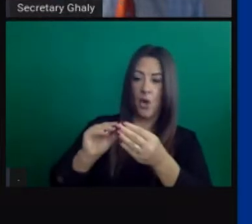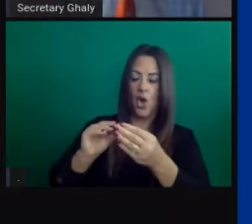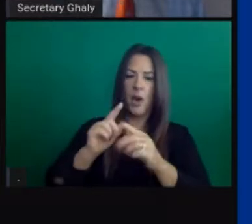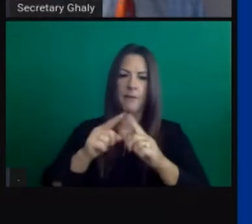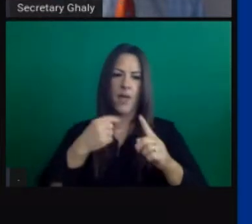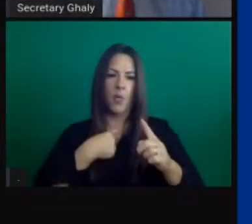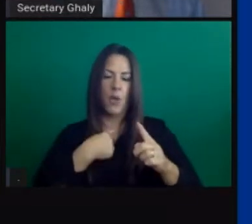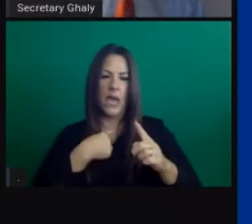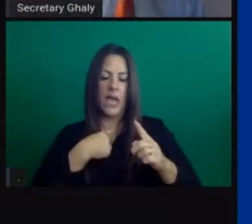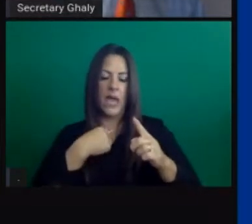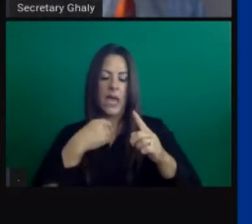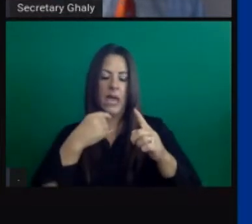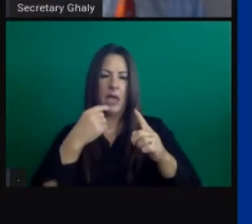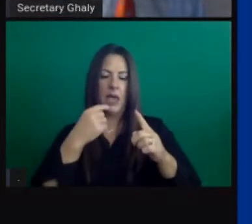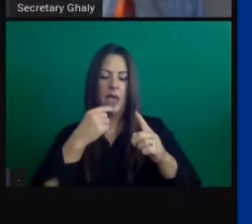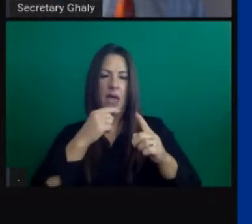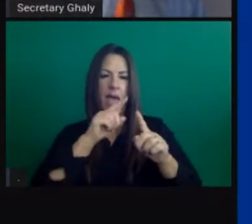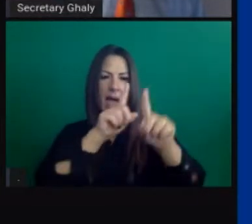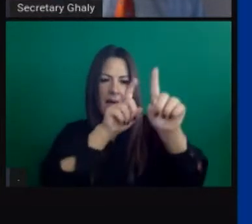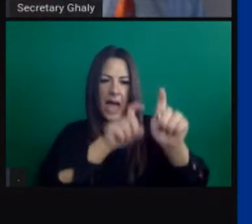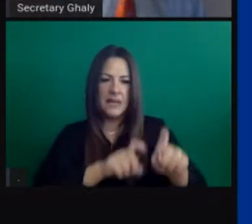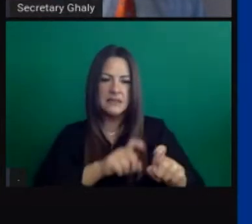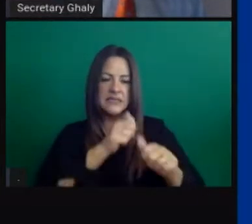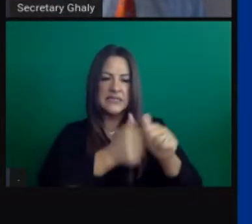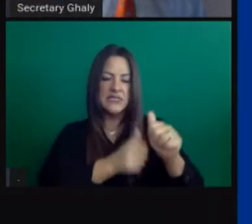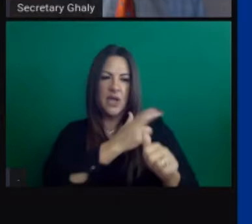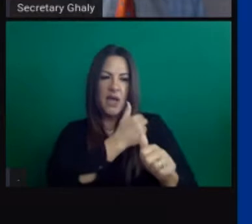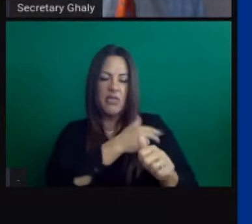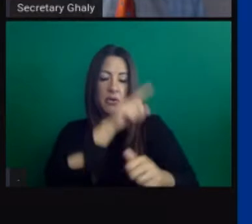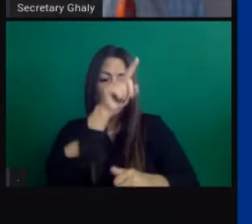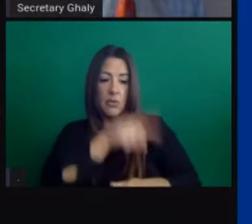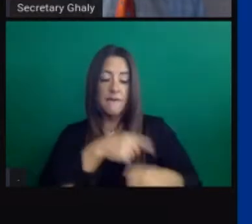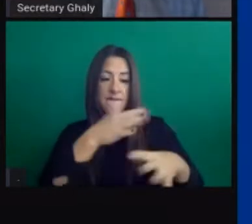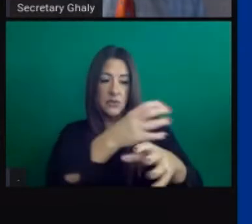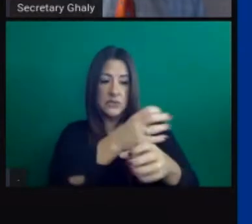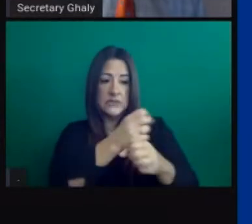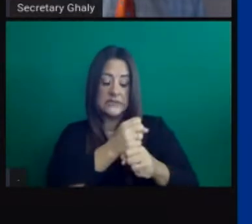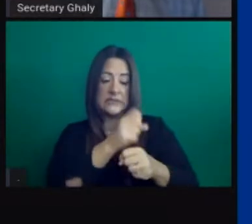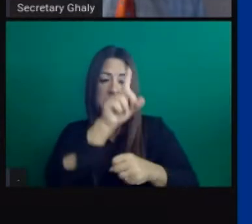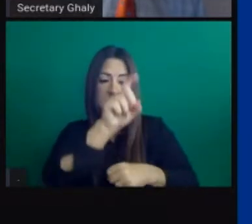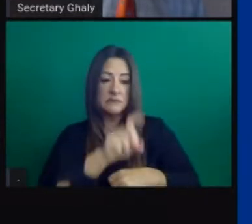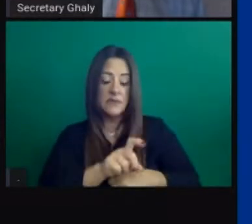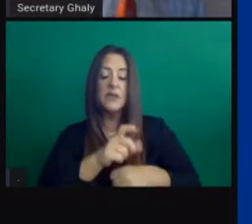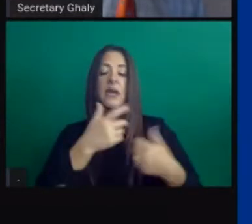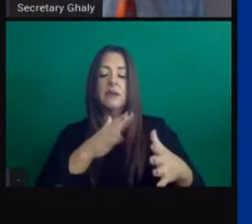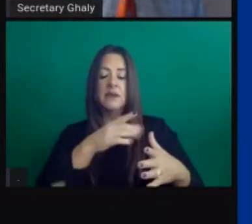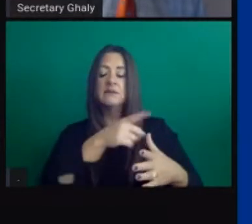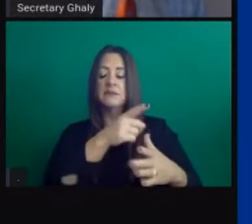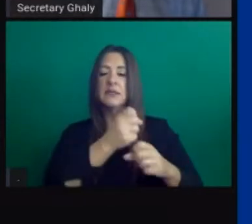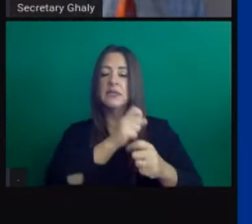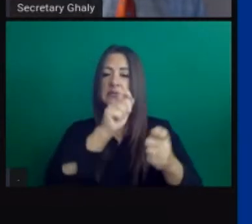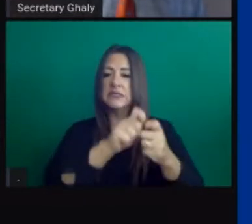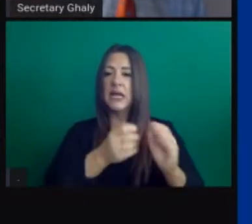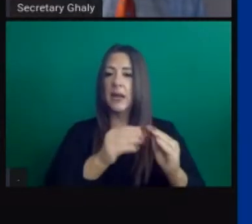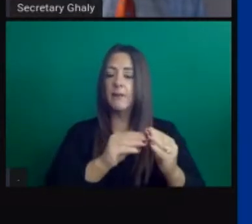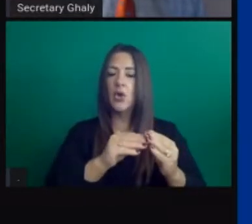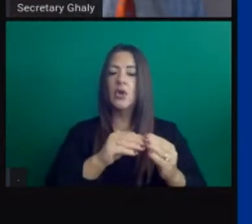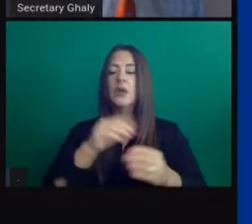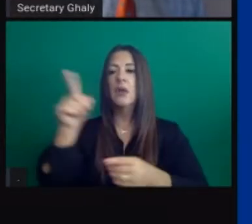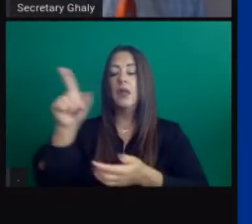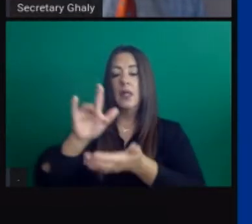departments across the state and our large healthcare systems who do receive a direct allocation from